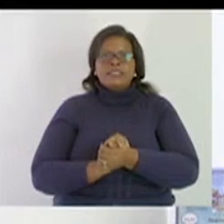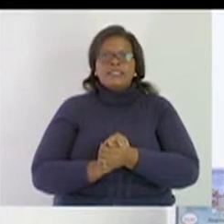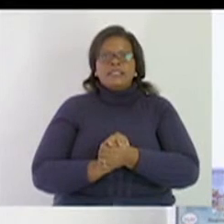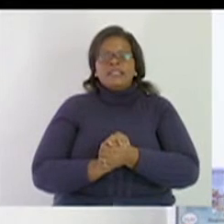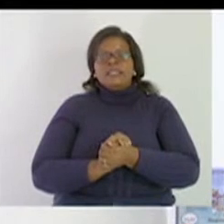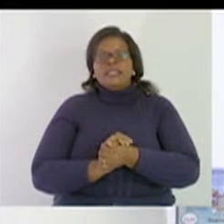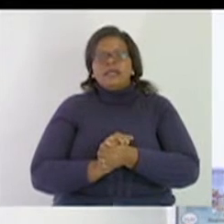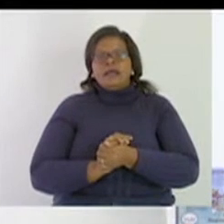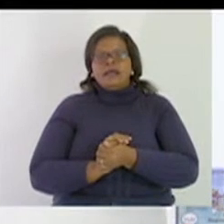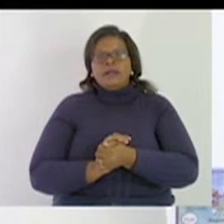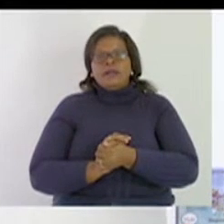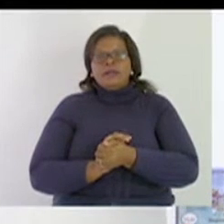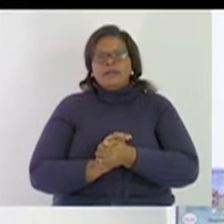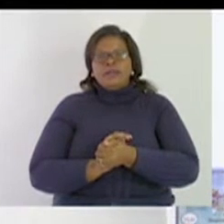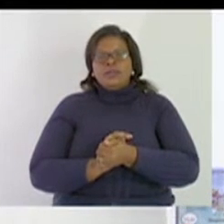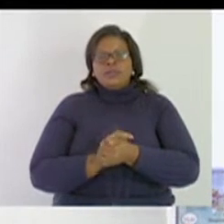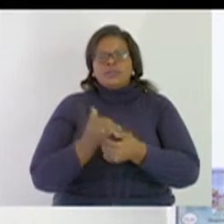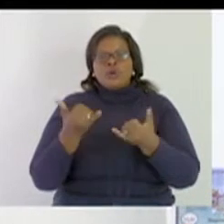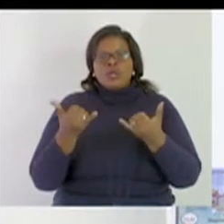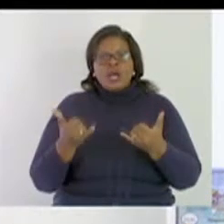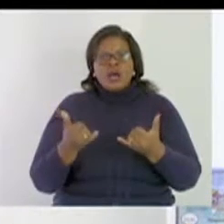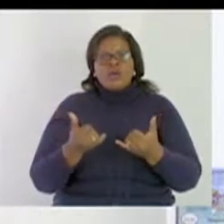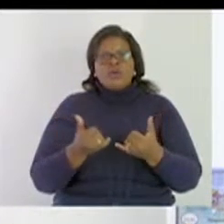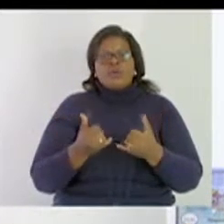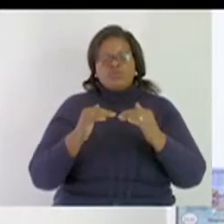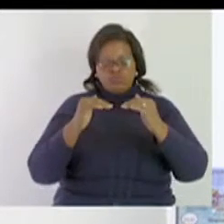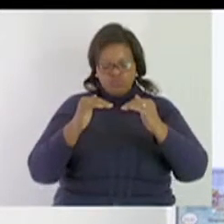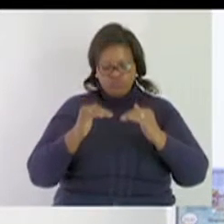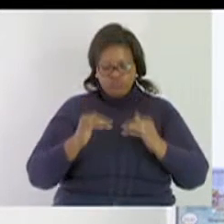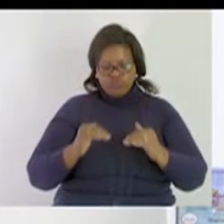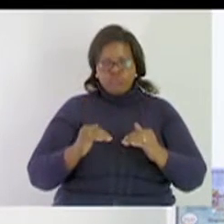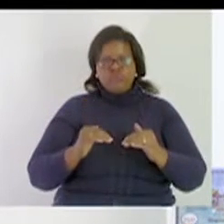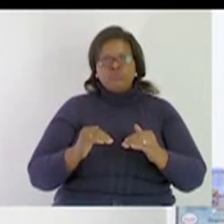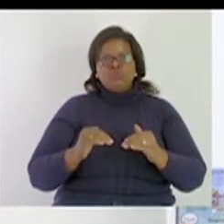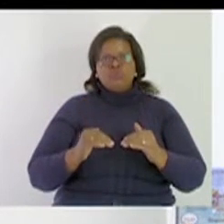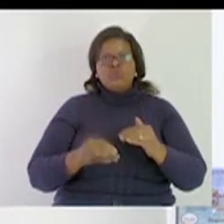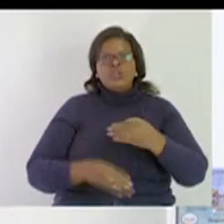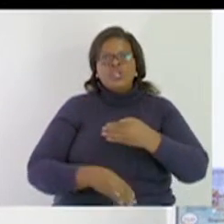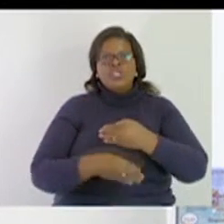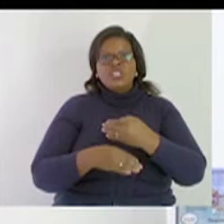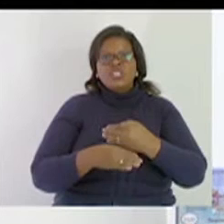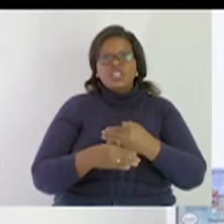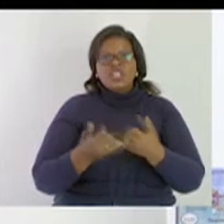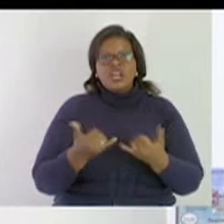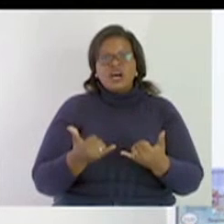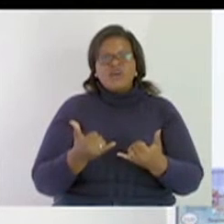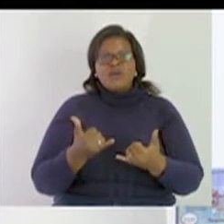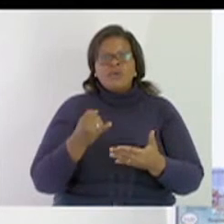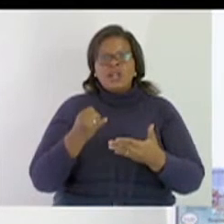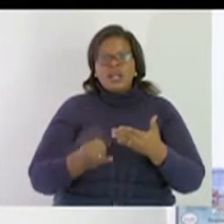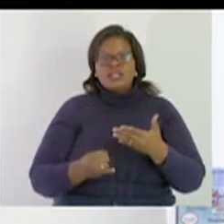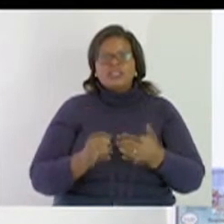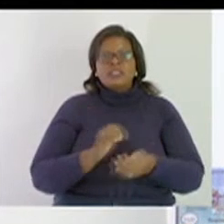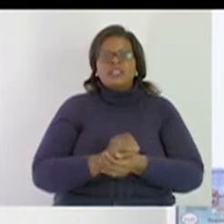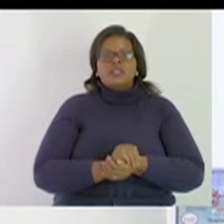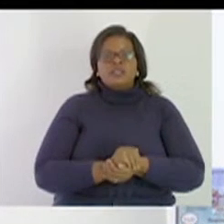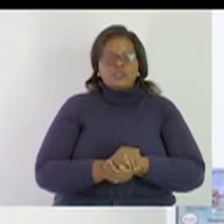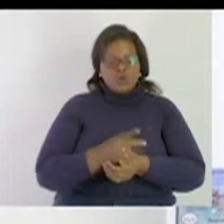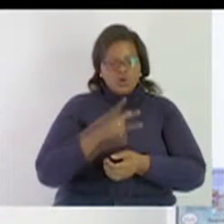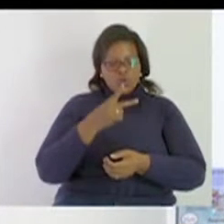So we do our addition. The only one that's left,